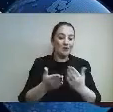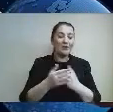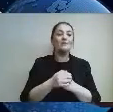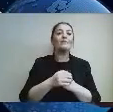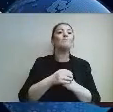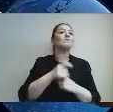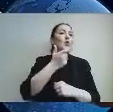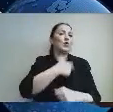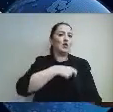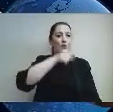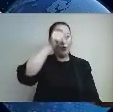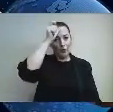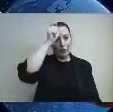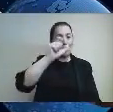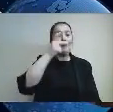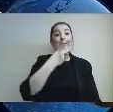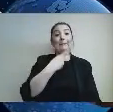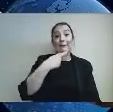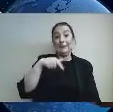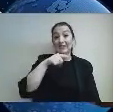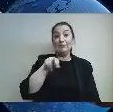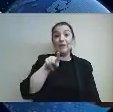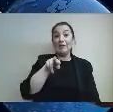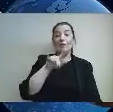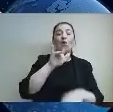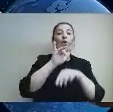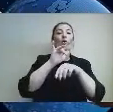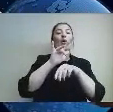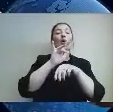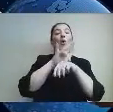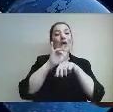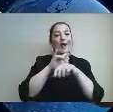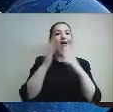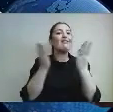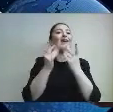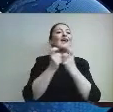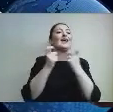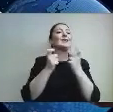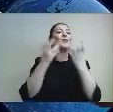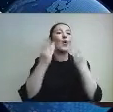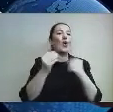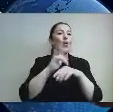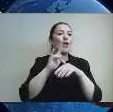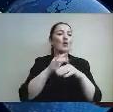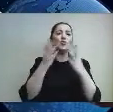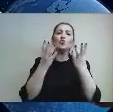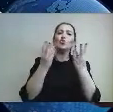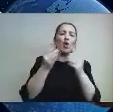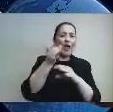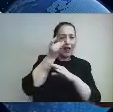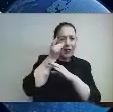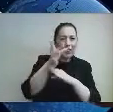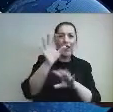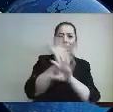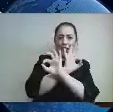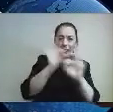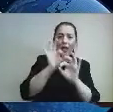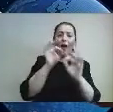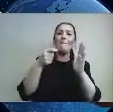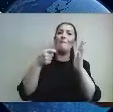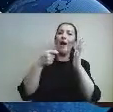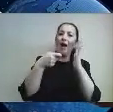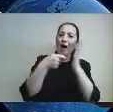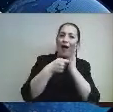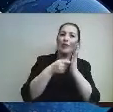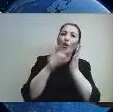do not see precise definitions or structures, which makes it perilous. Why?